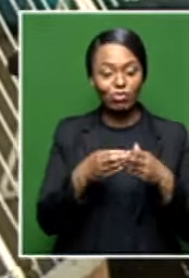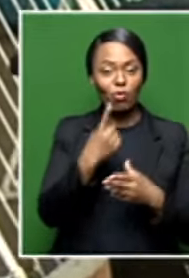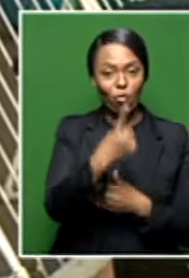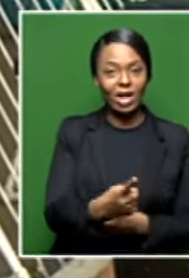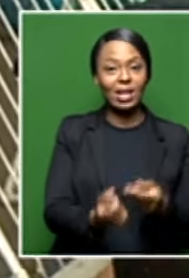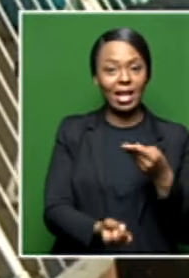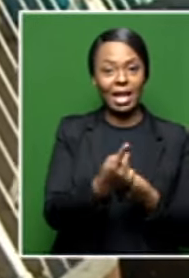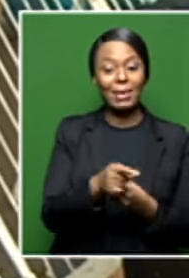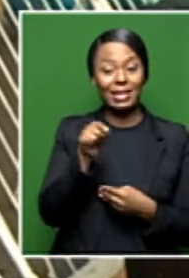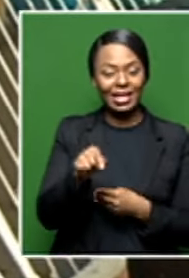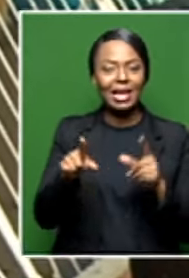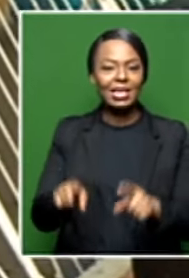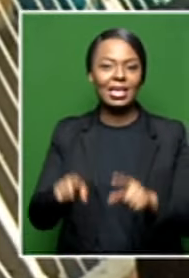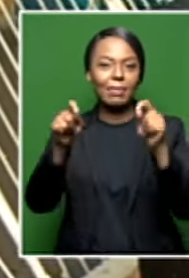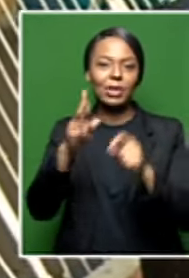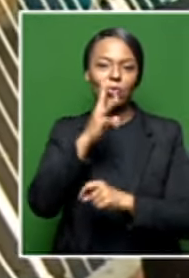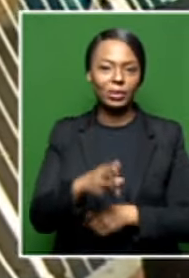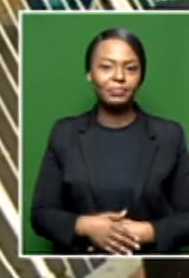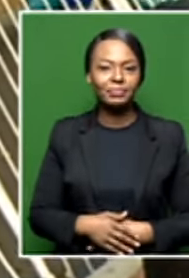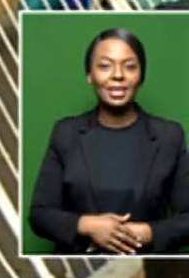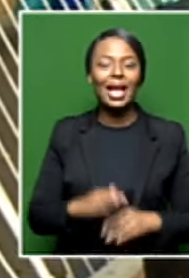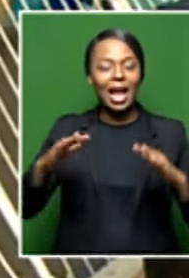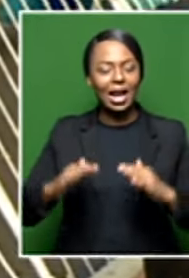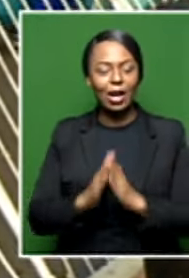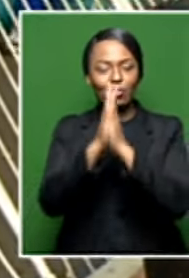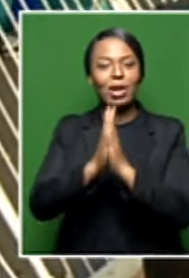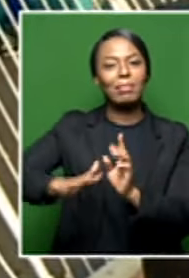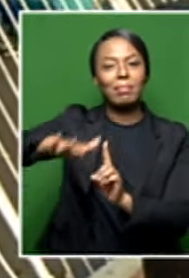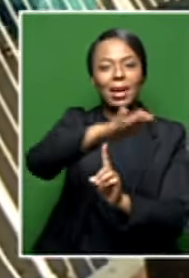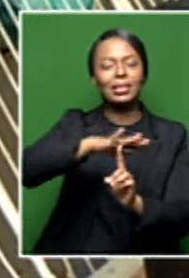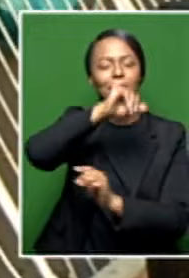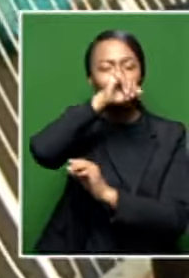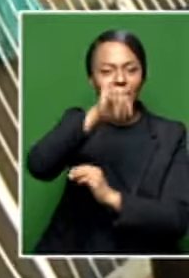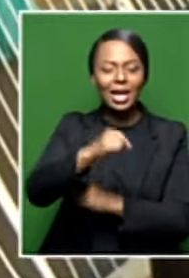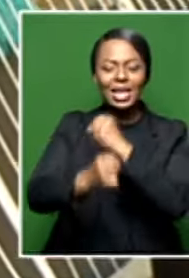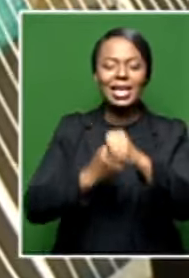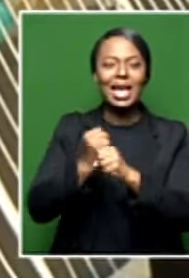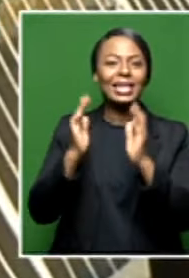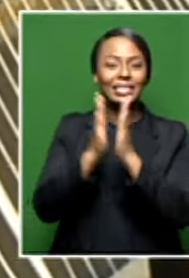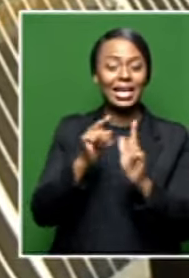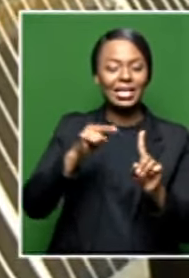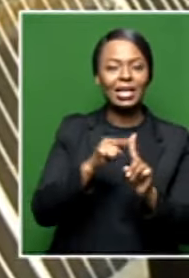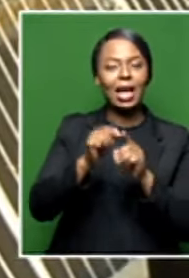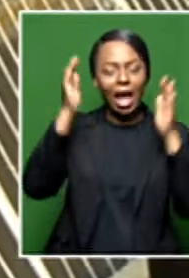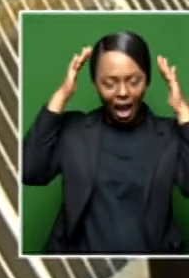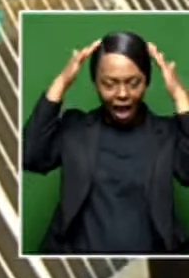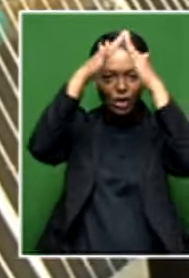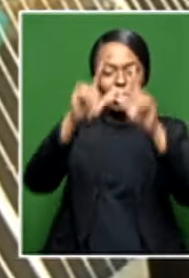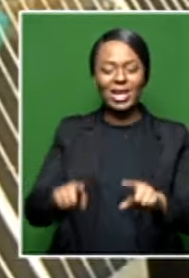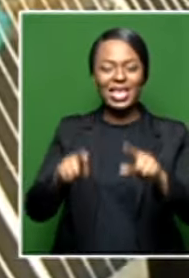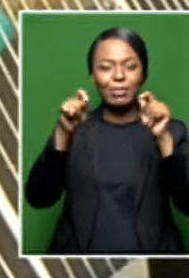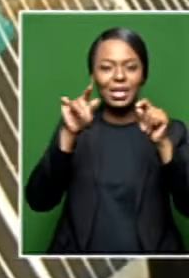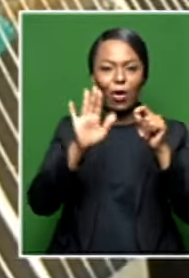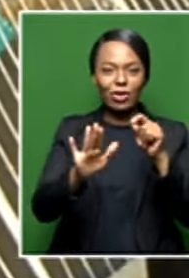place here in Cape Town at the cathedral he loved, at the cathedral where for 10 years he was Archbishop of Cape Town, and of